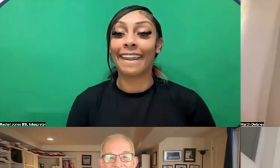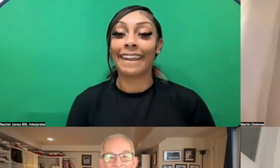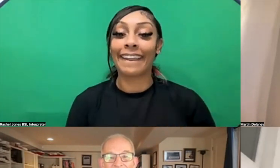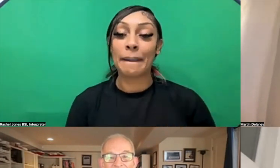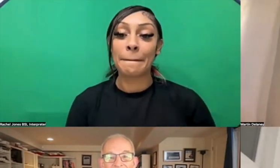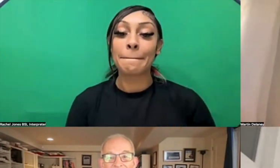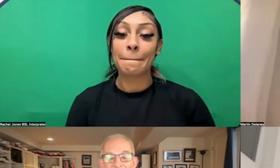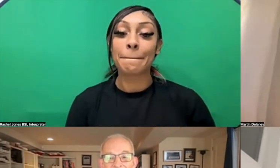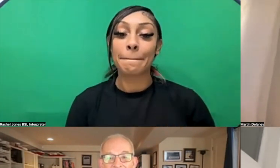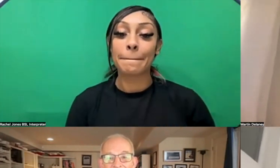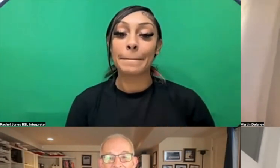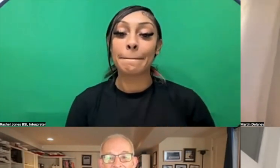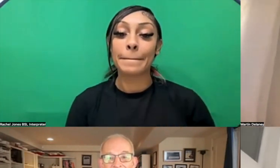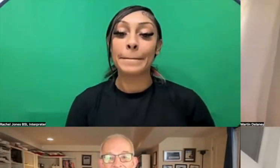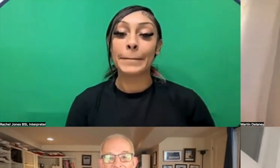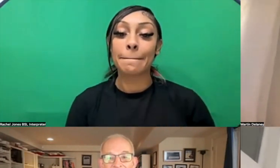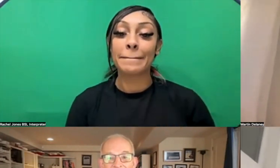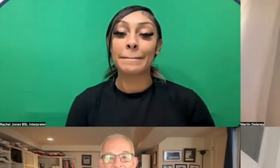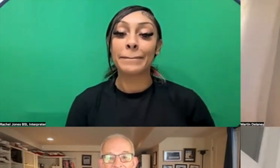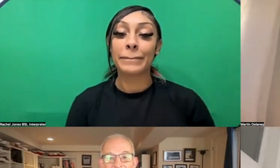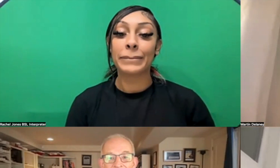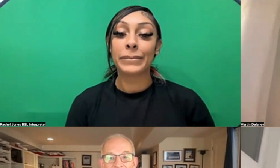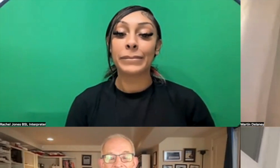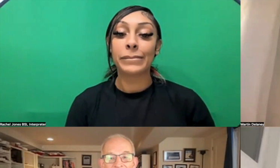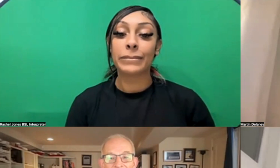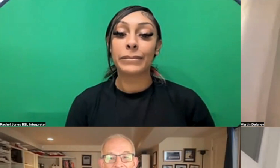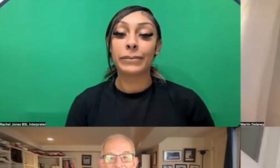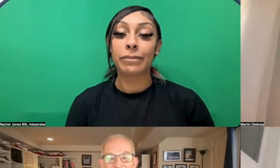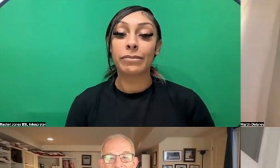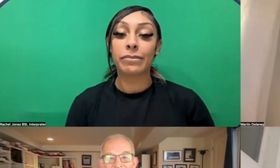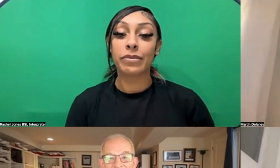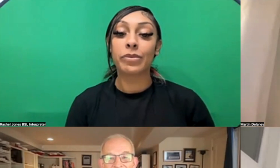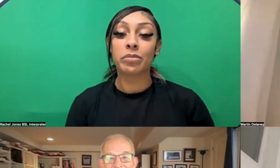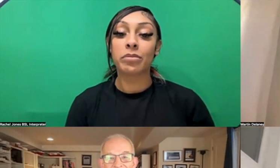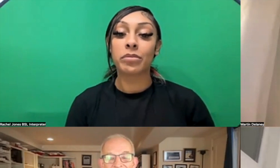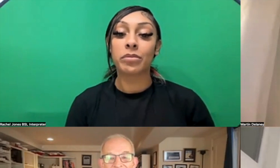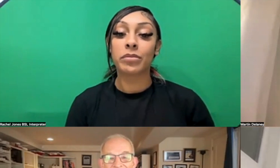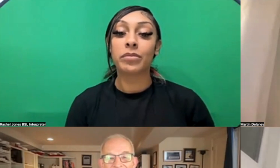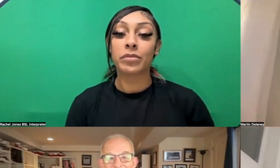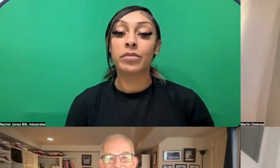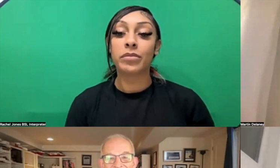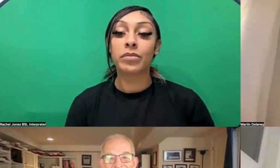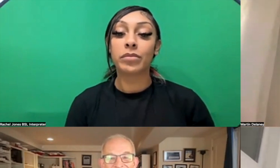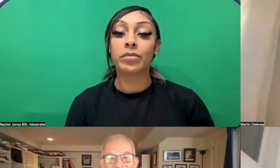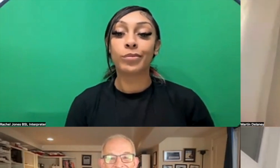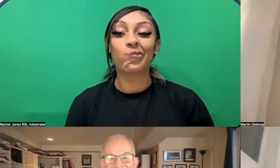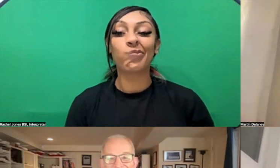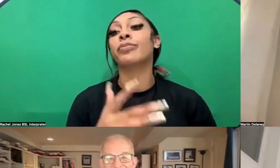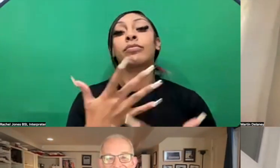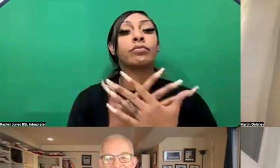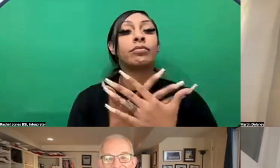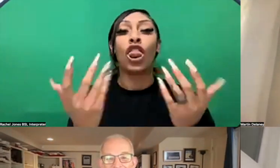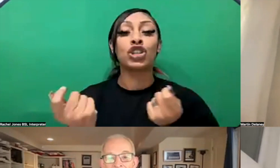The specification of this protocol have several controller and